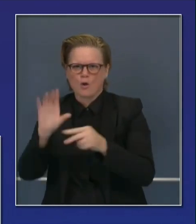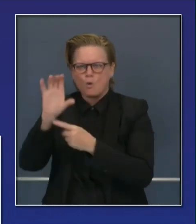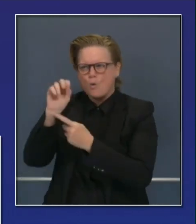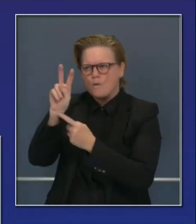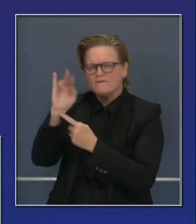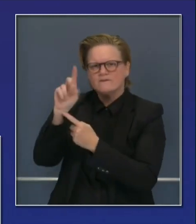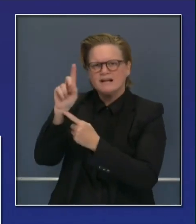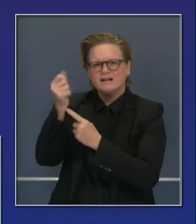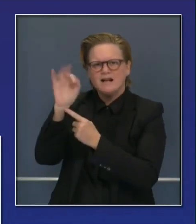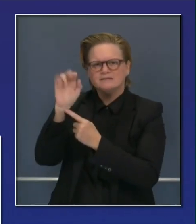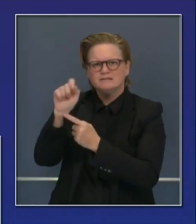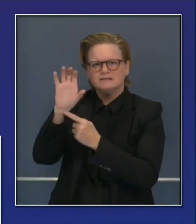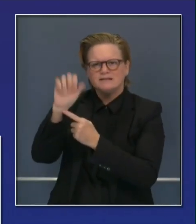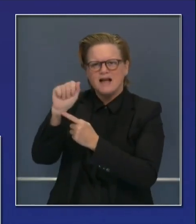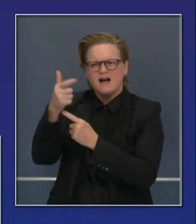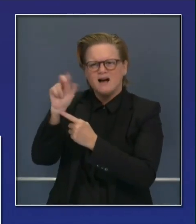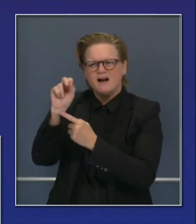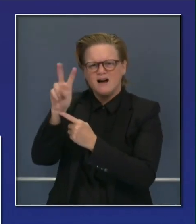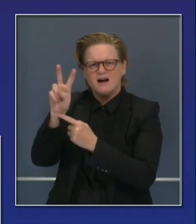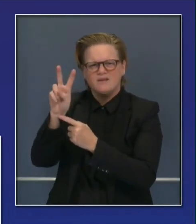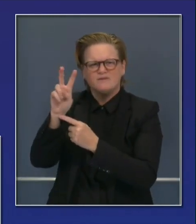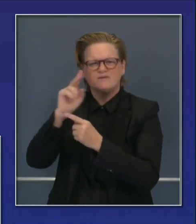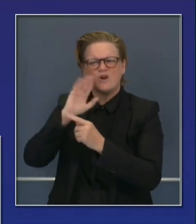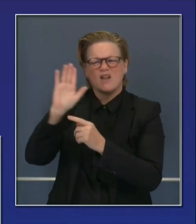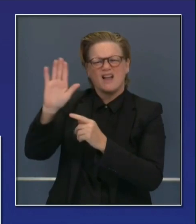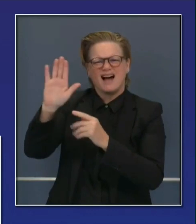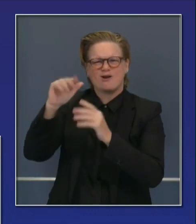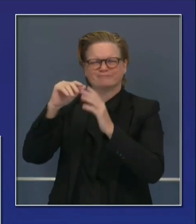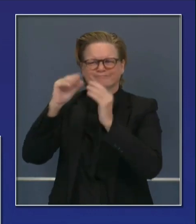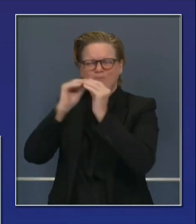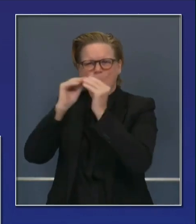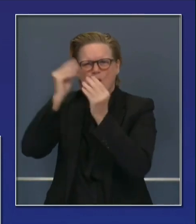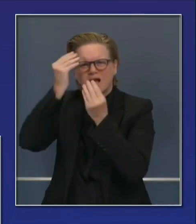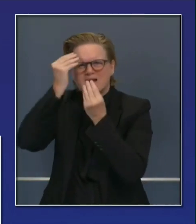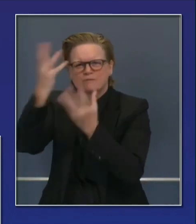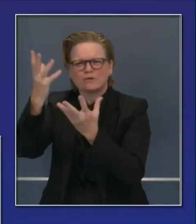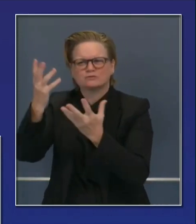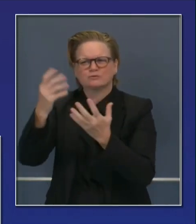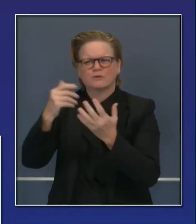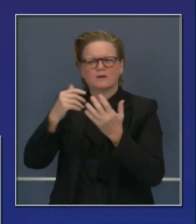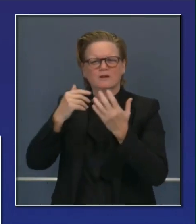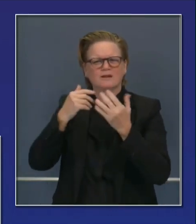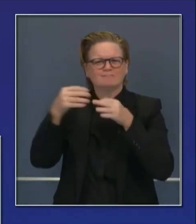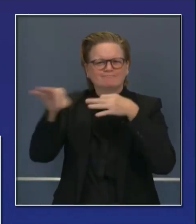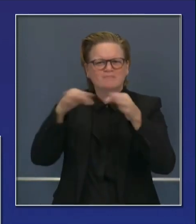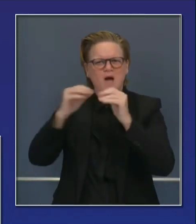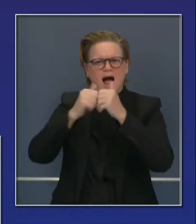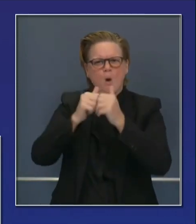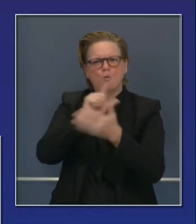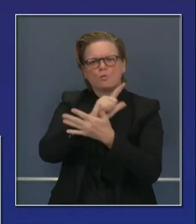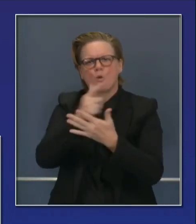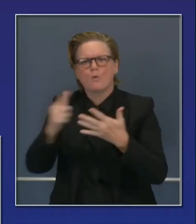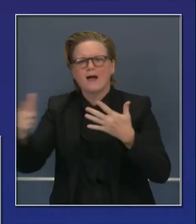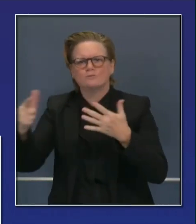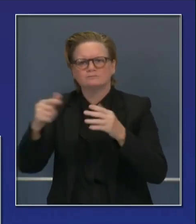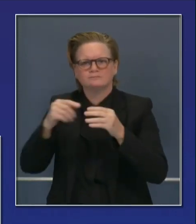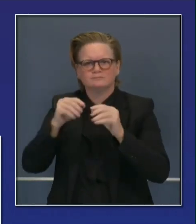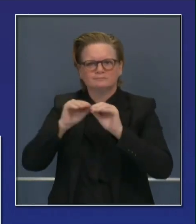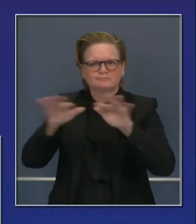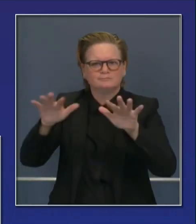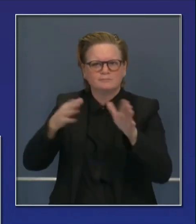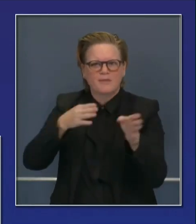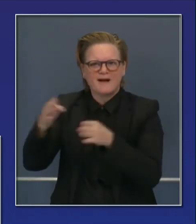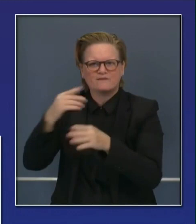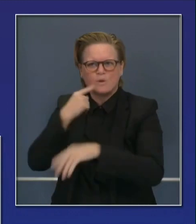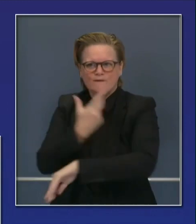covid19.ca.gov, and we are going to be updating this online portal, and you are included in these updates. And when I mean